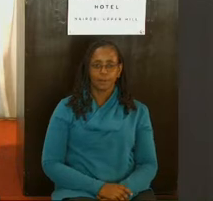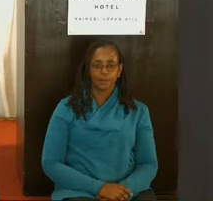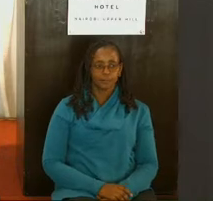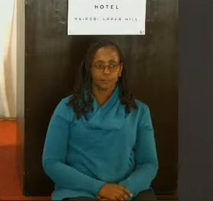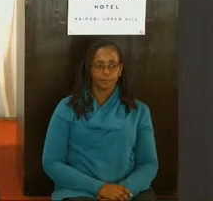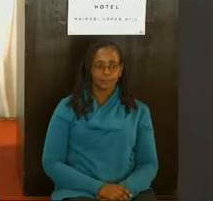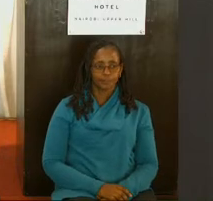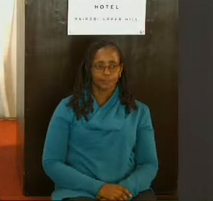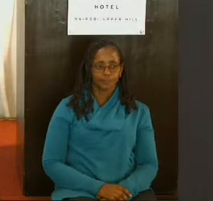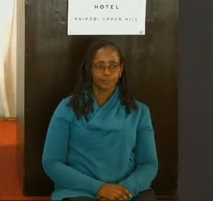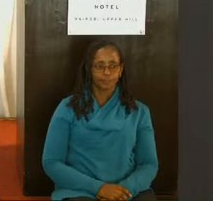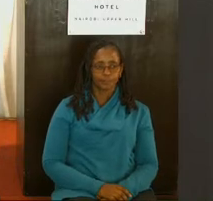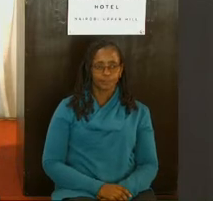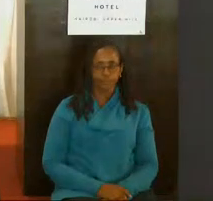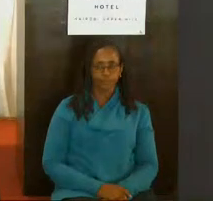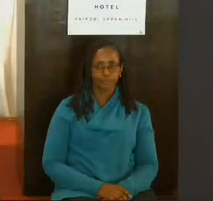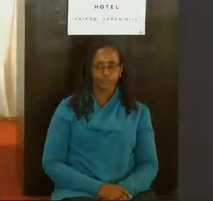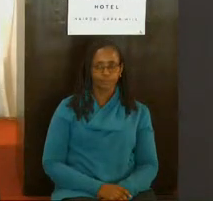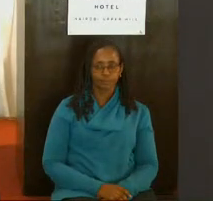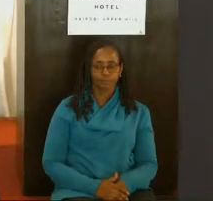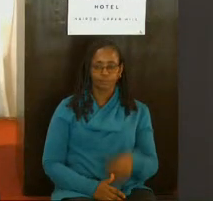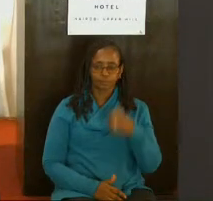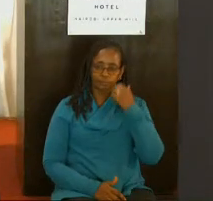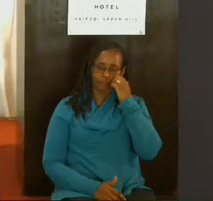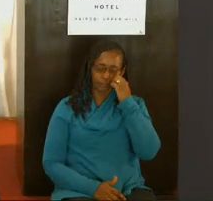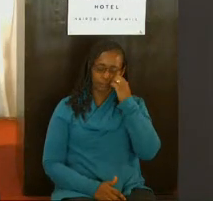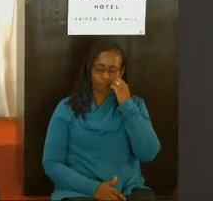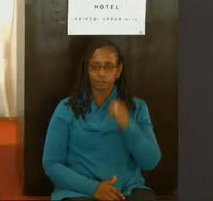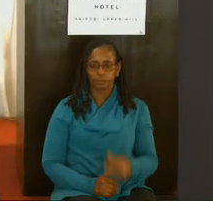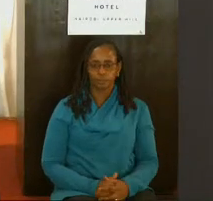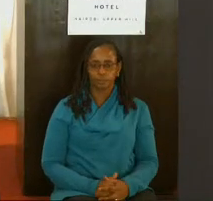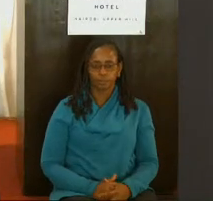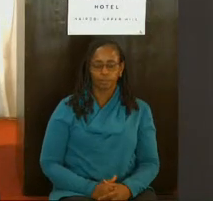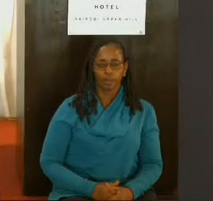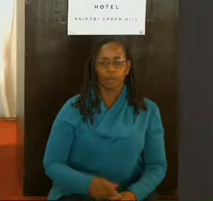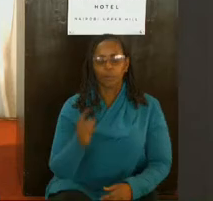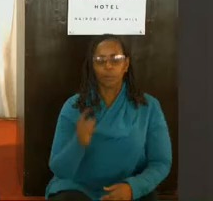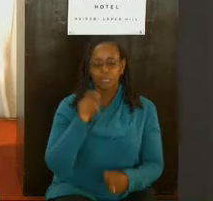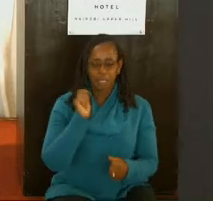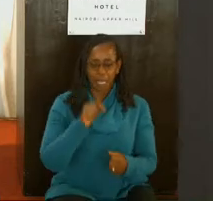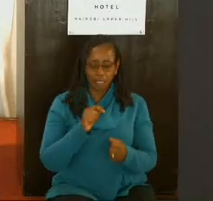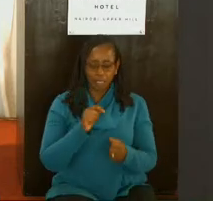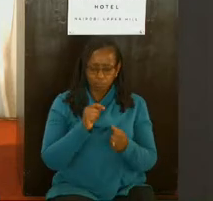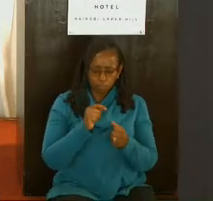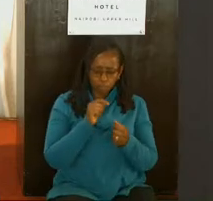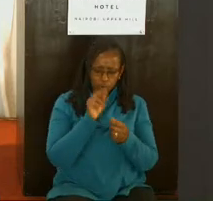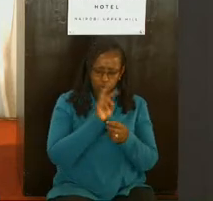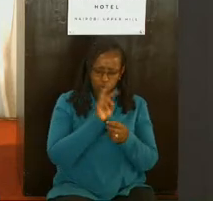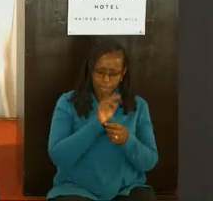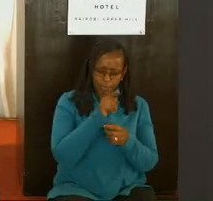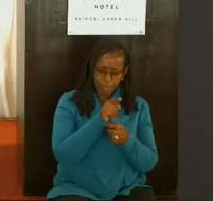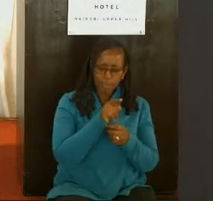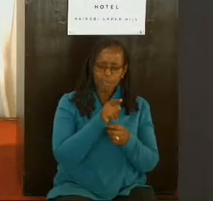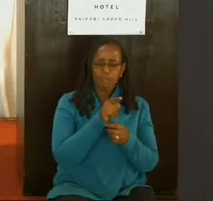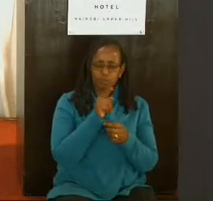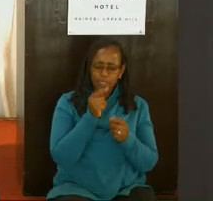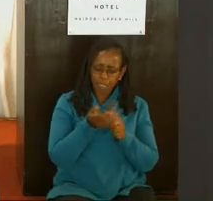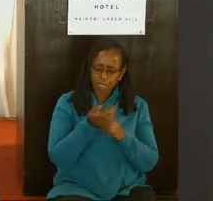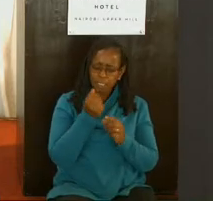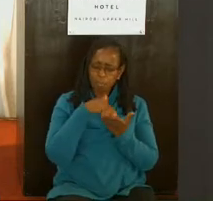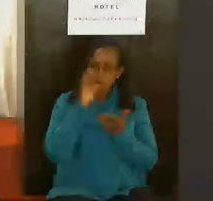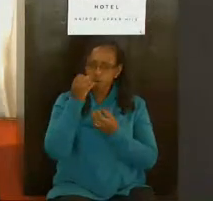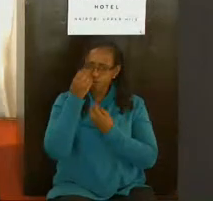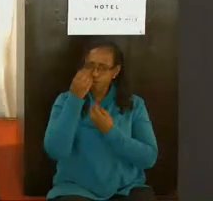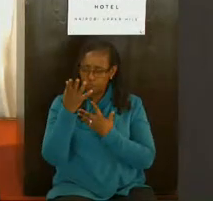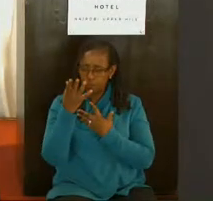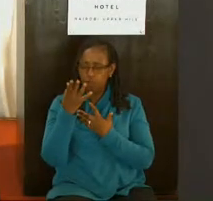Raya to share that yeah so that we can then be able to get more information uh on that particular survey just to inform